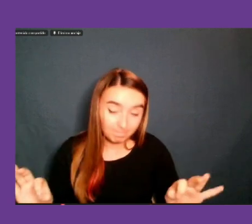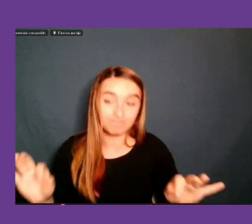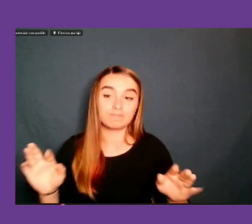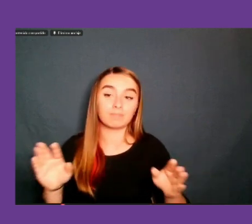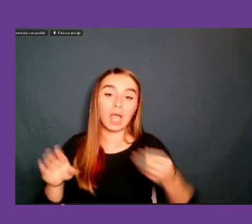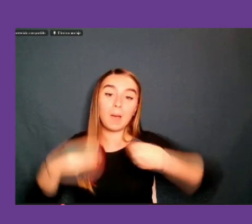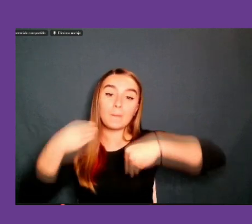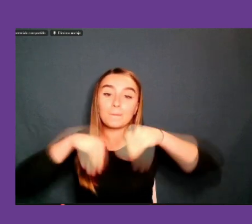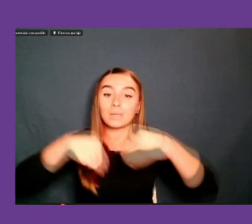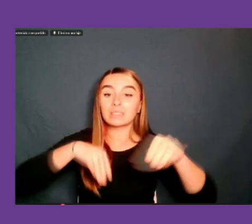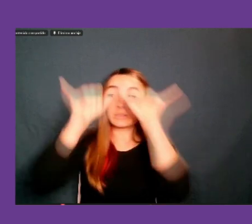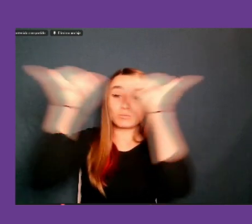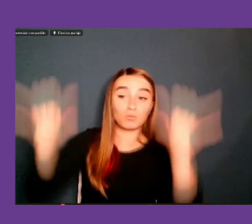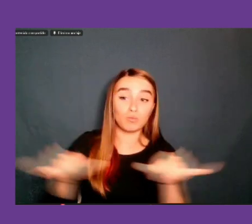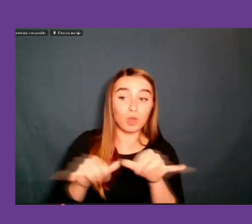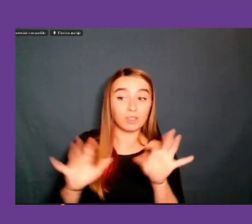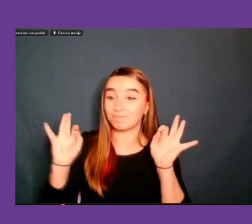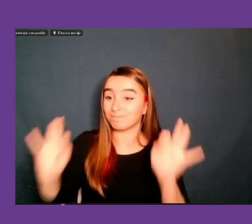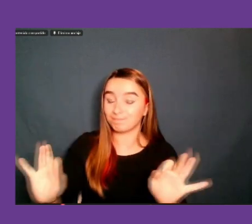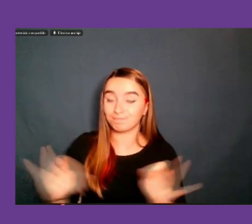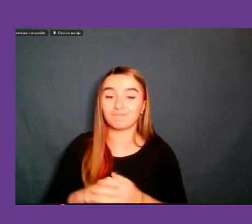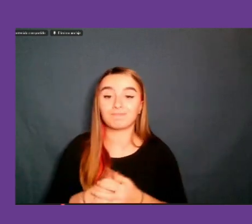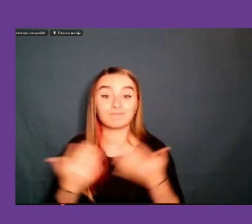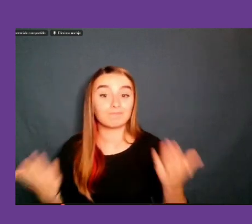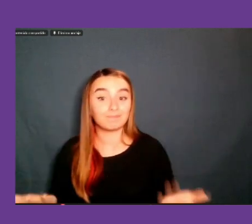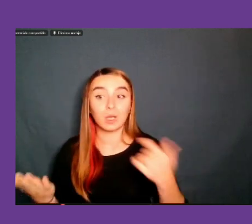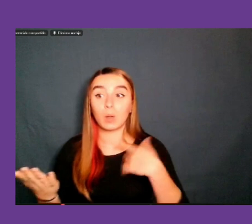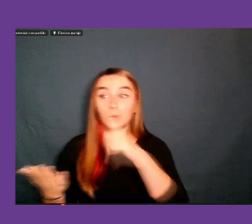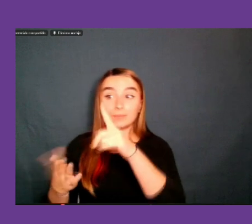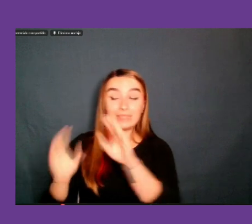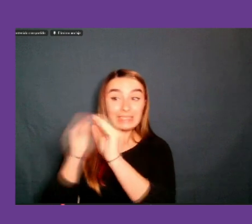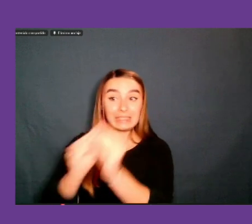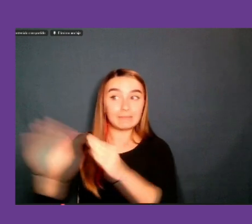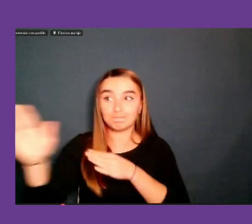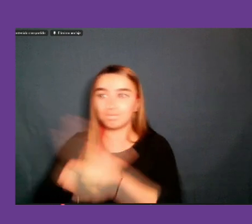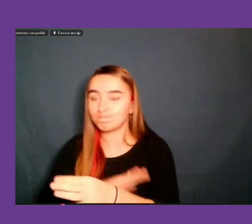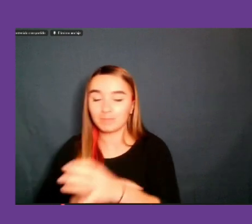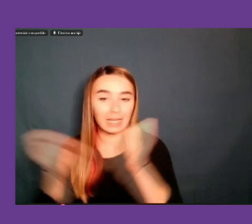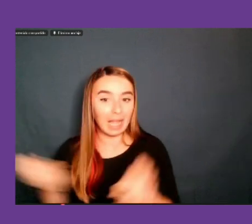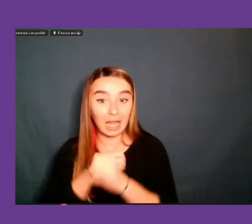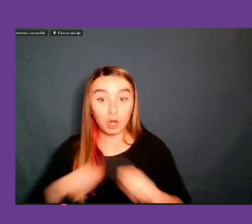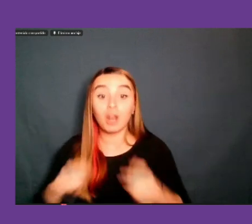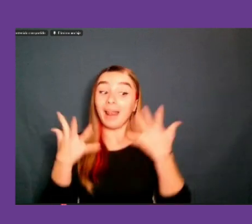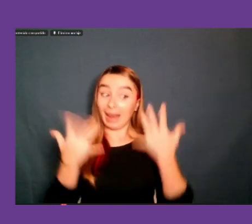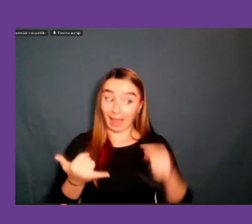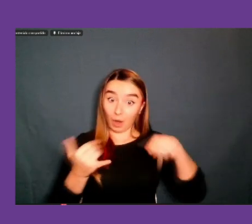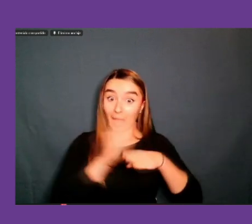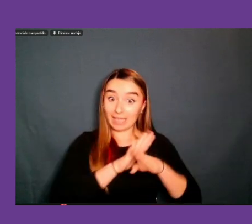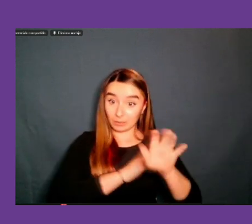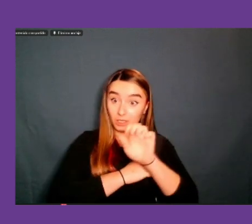certain standardization bodies. You cannot access the published standards, and now thanks to AccessibleEU, we will have access to